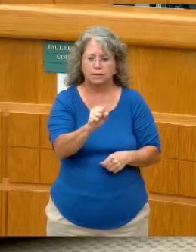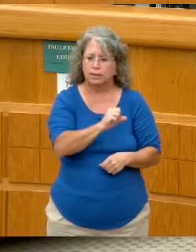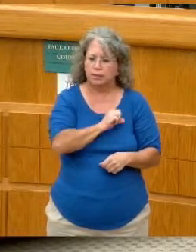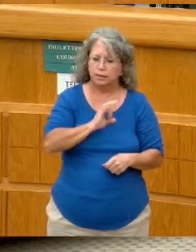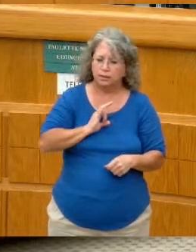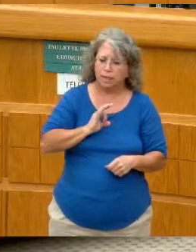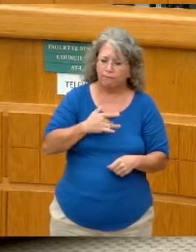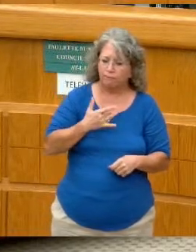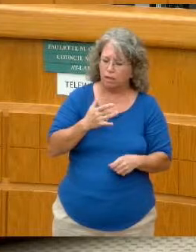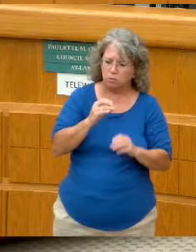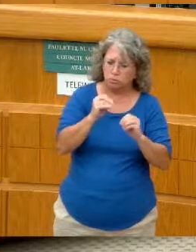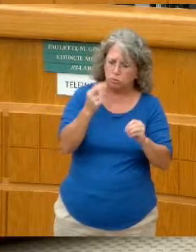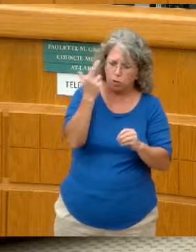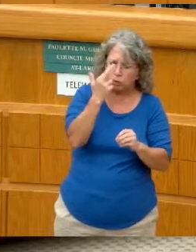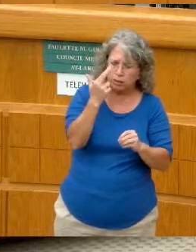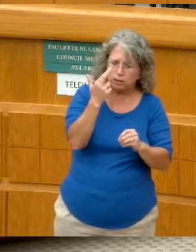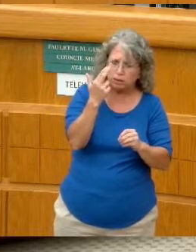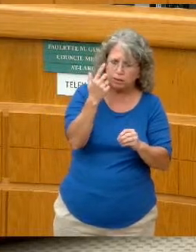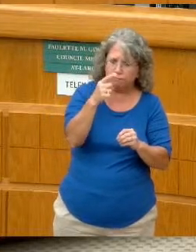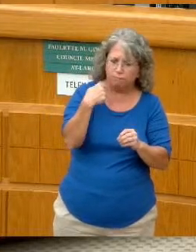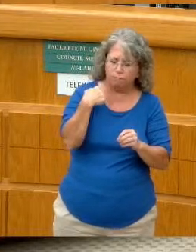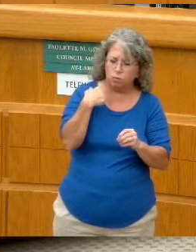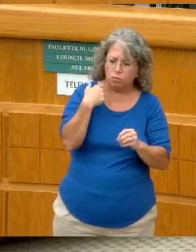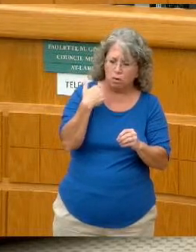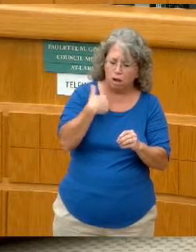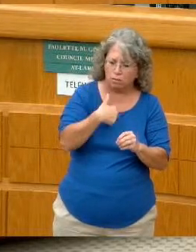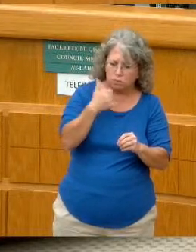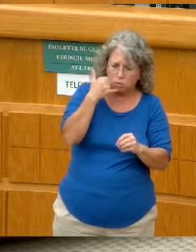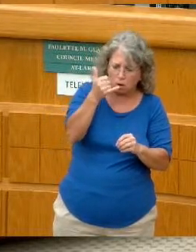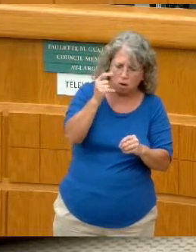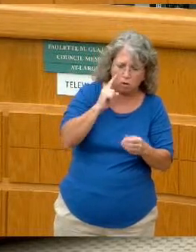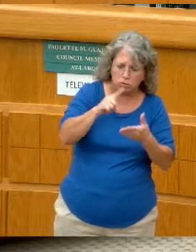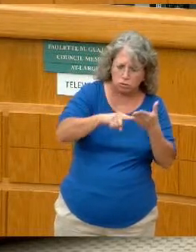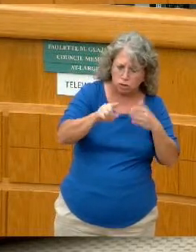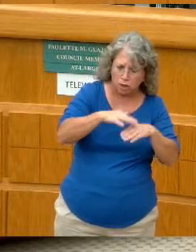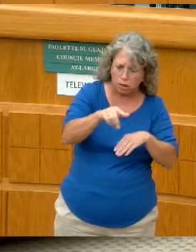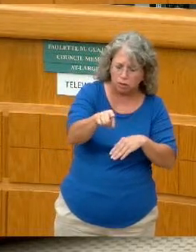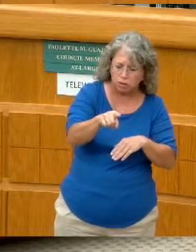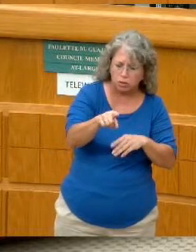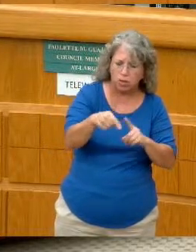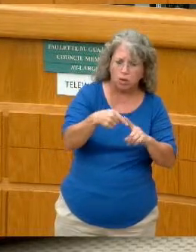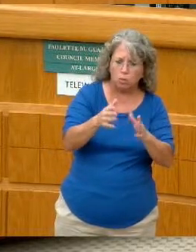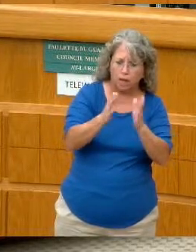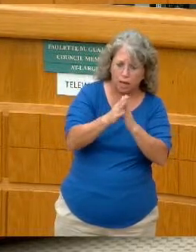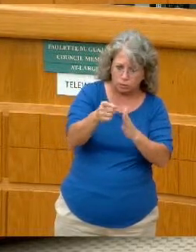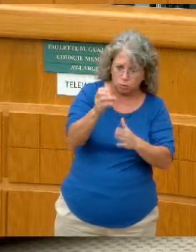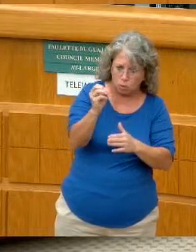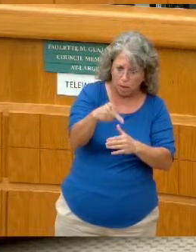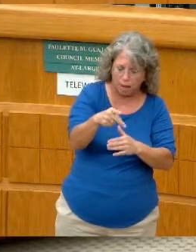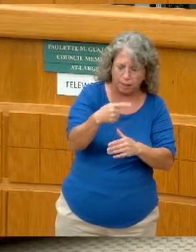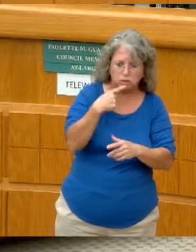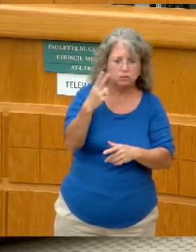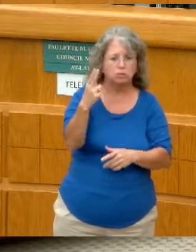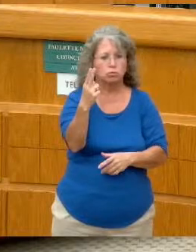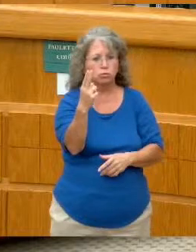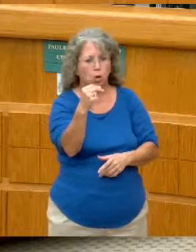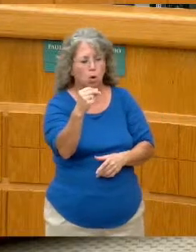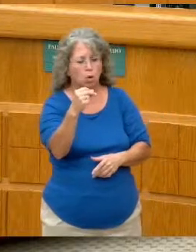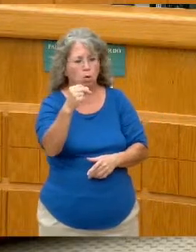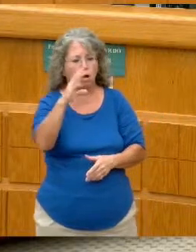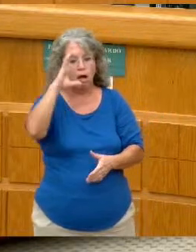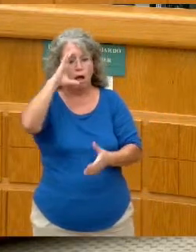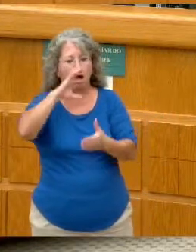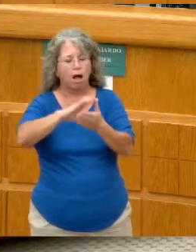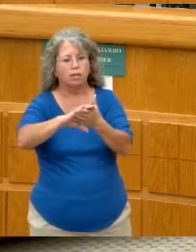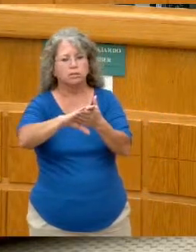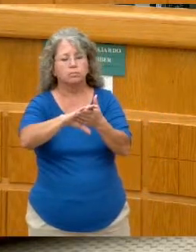health department for checking on her. When asked if she was okay, she said no. Her husband, also in his mid-30s,